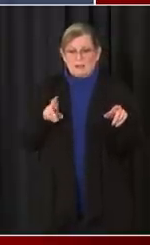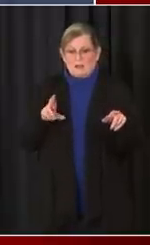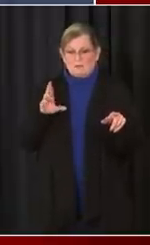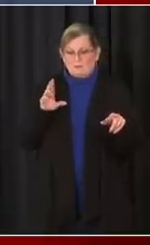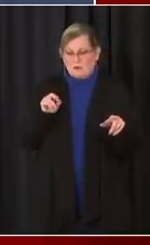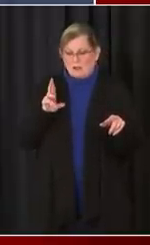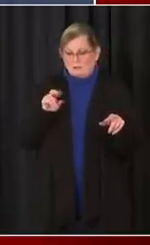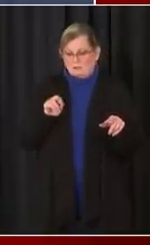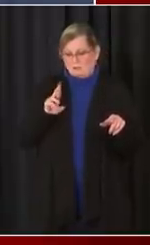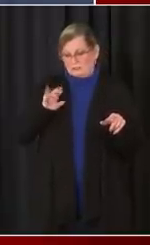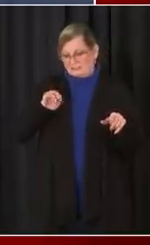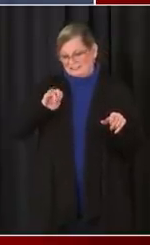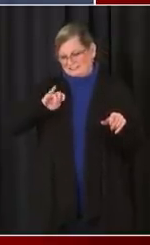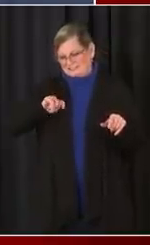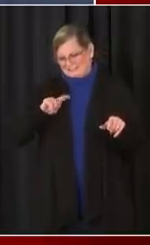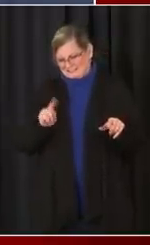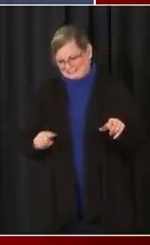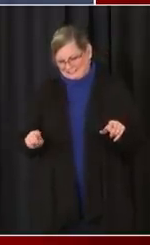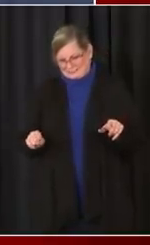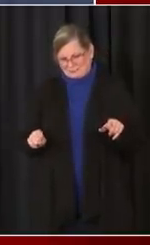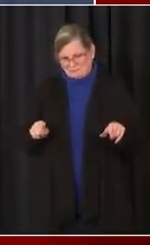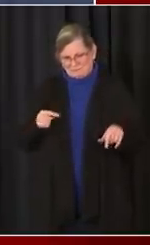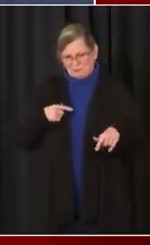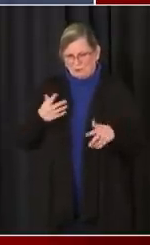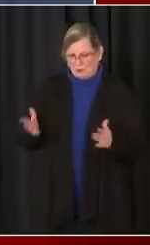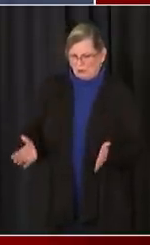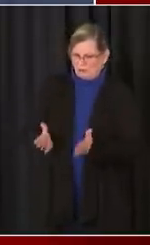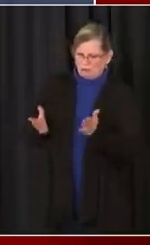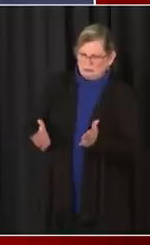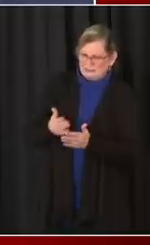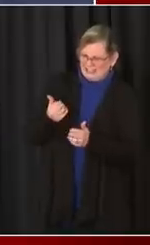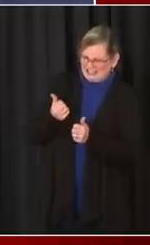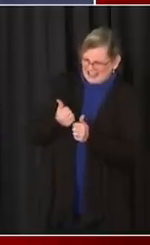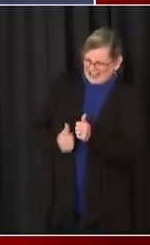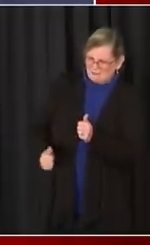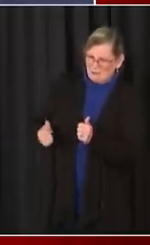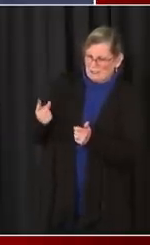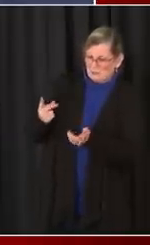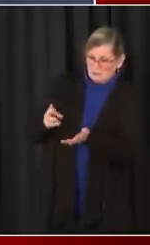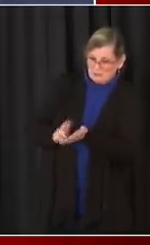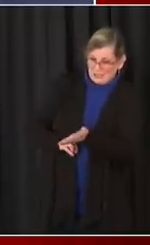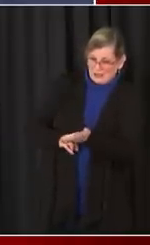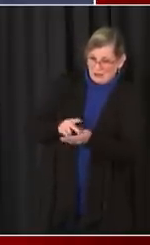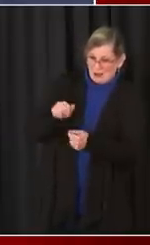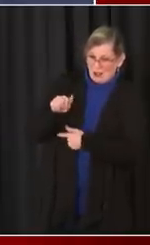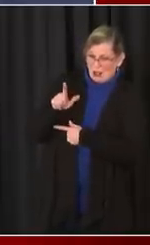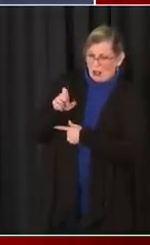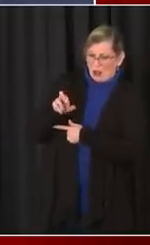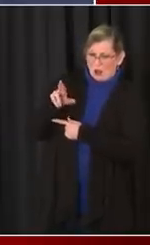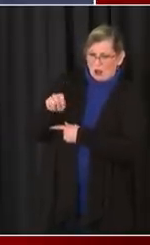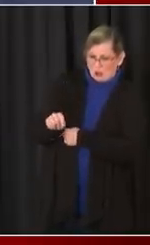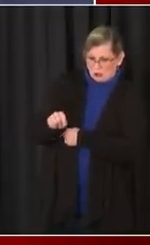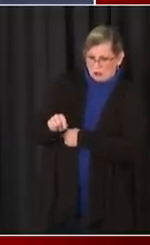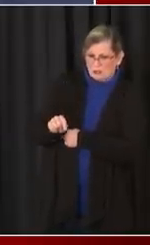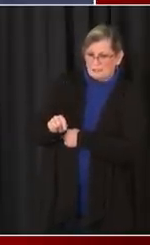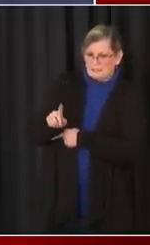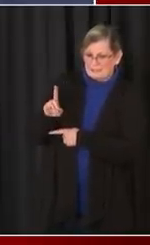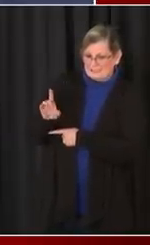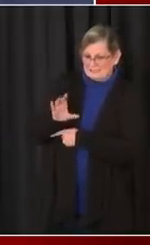residents and any visitors to the District of Columbia to sign up for Alert DC. and that can be done at